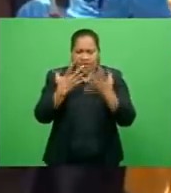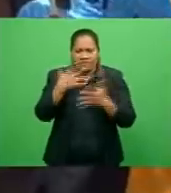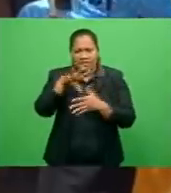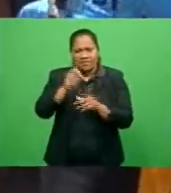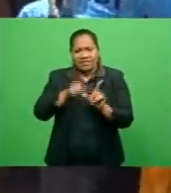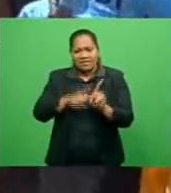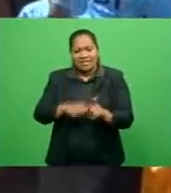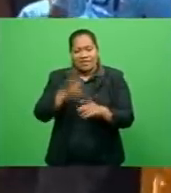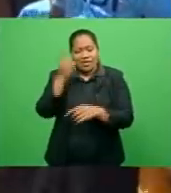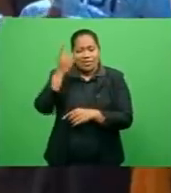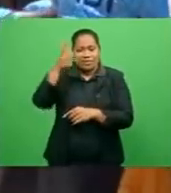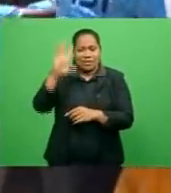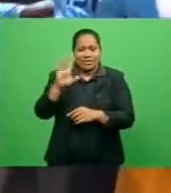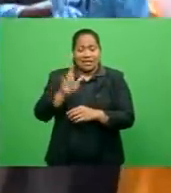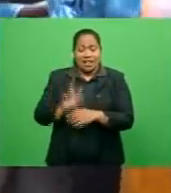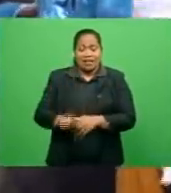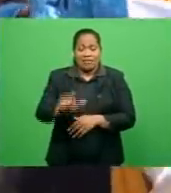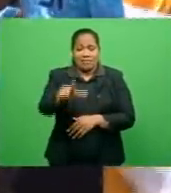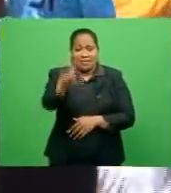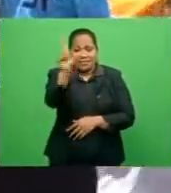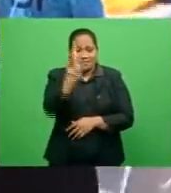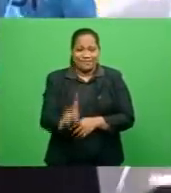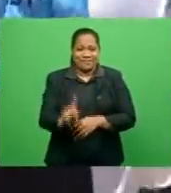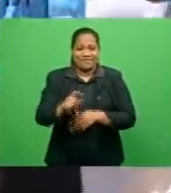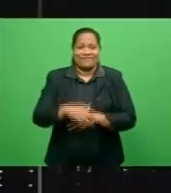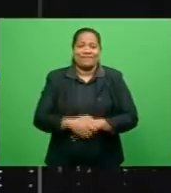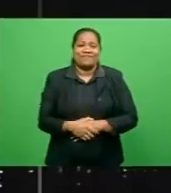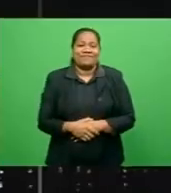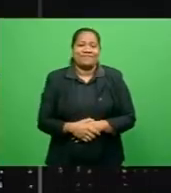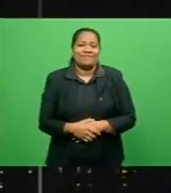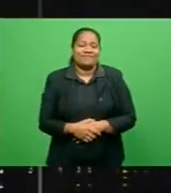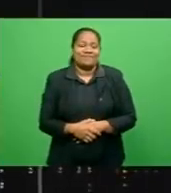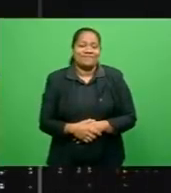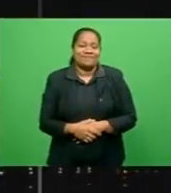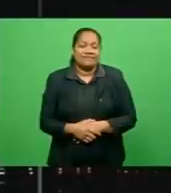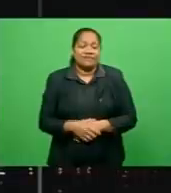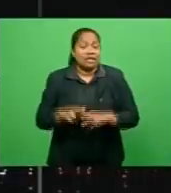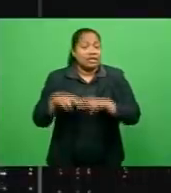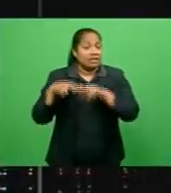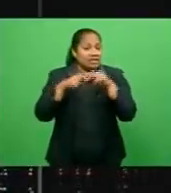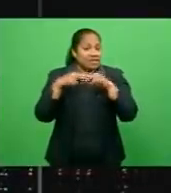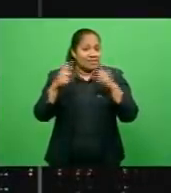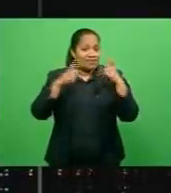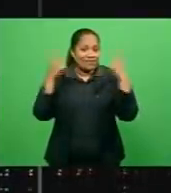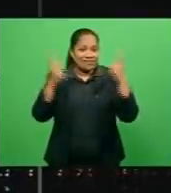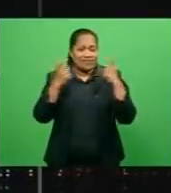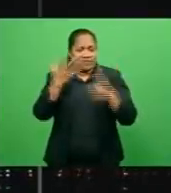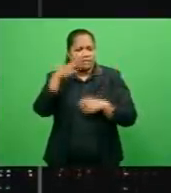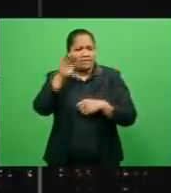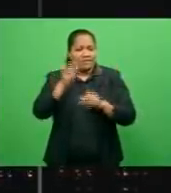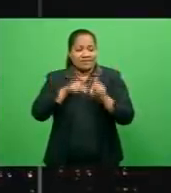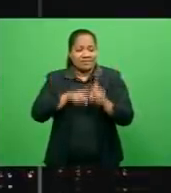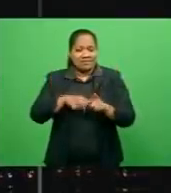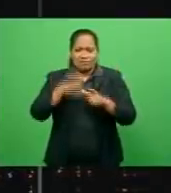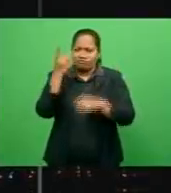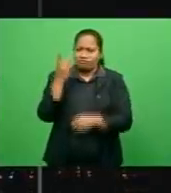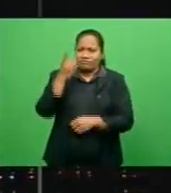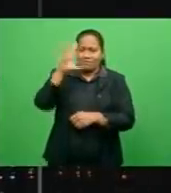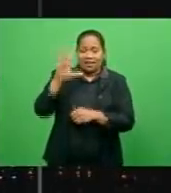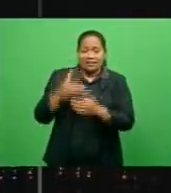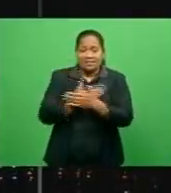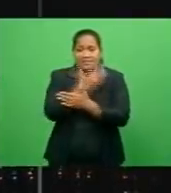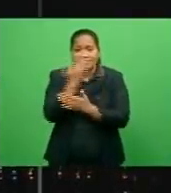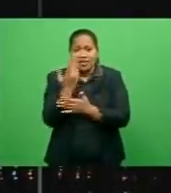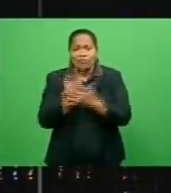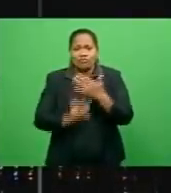Labasa today. Pranita Prakash, FBC News. As Fiji celebrates its 50th year of Independence Day, car and